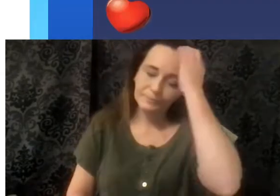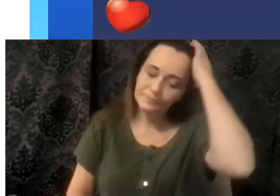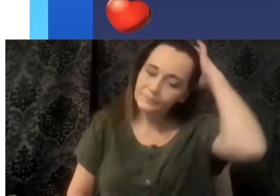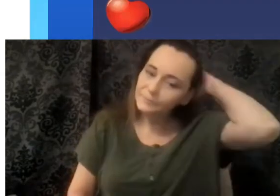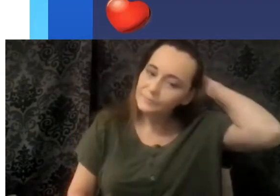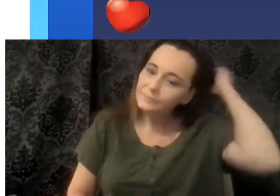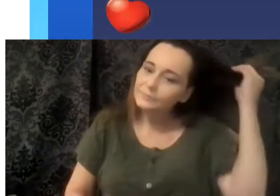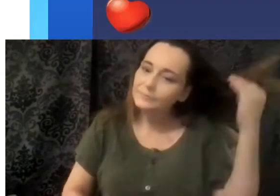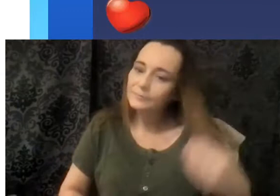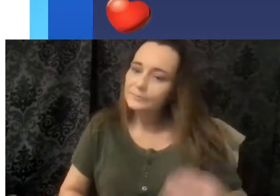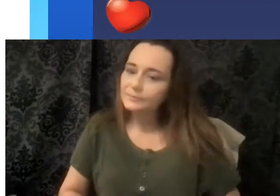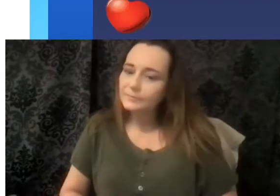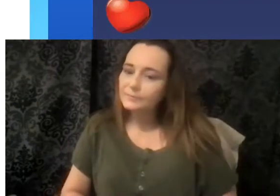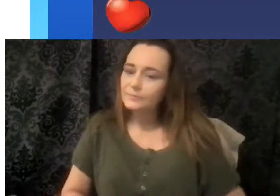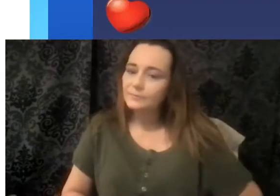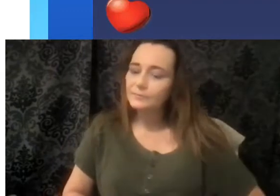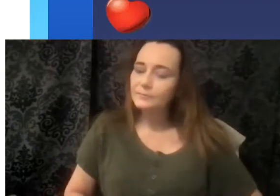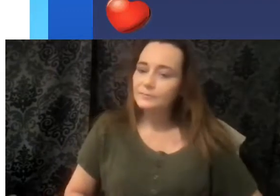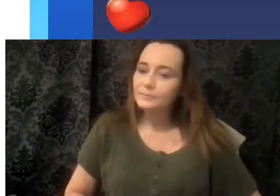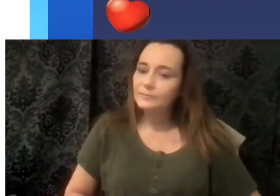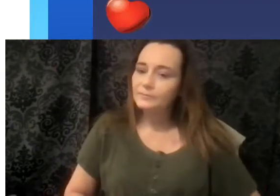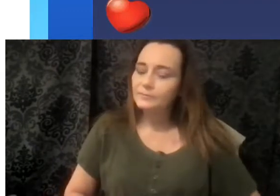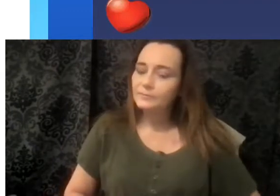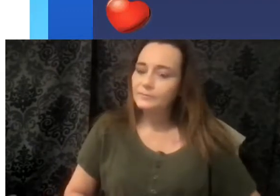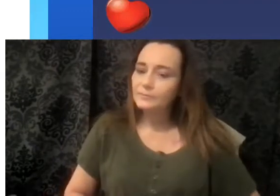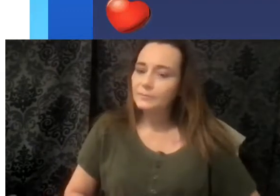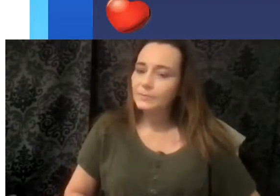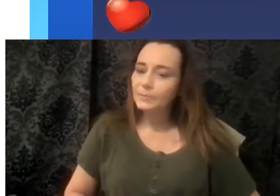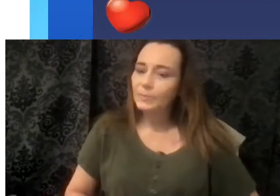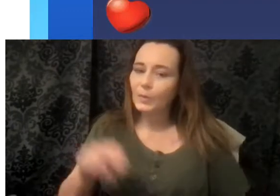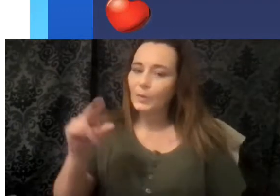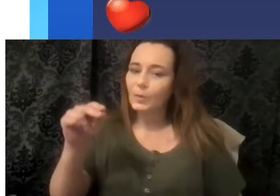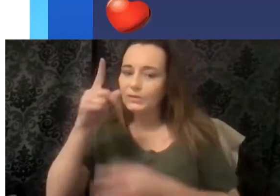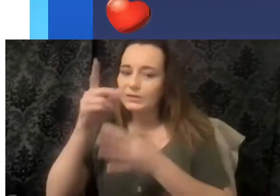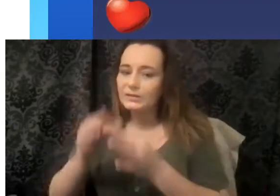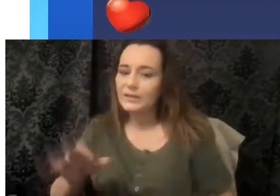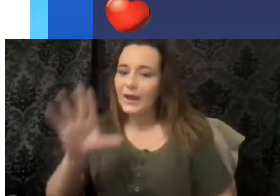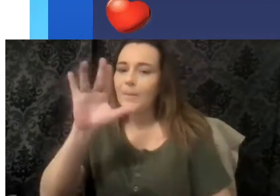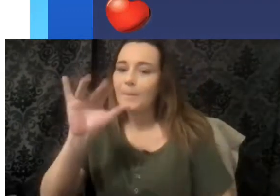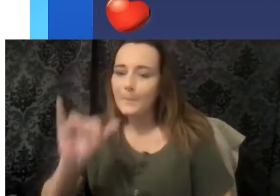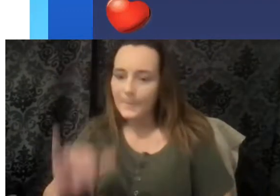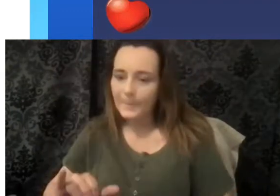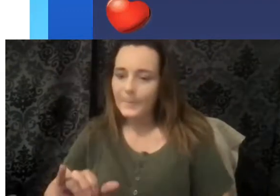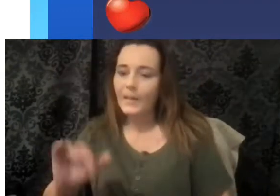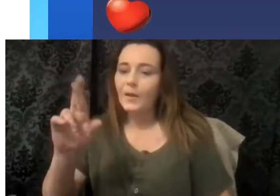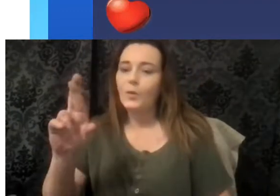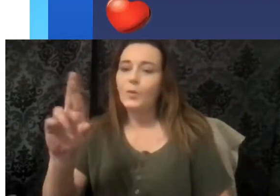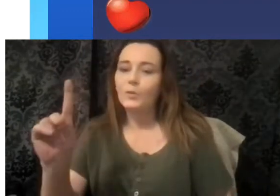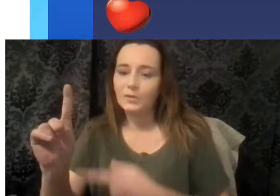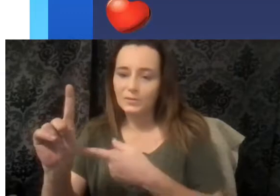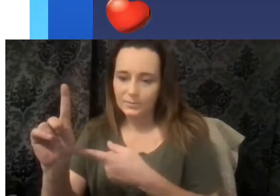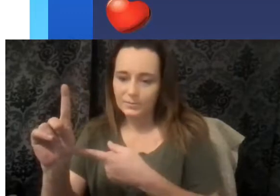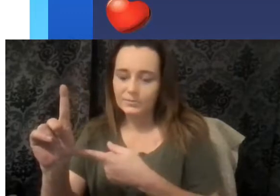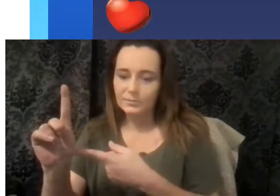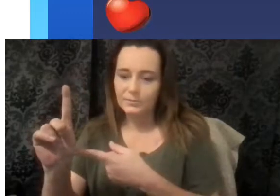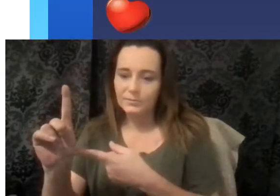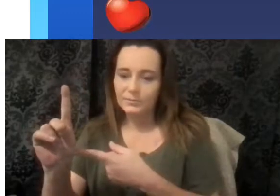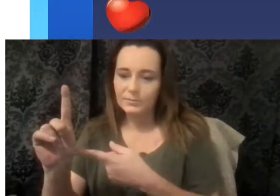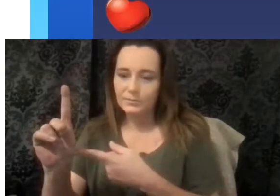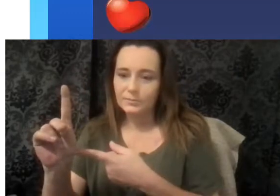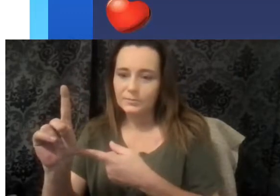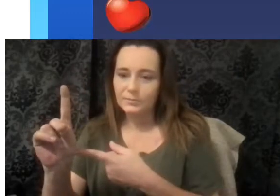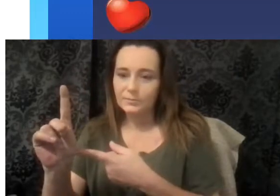No, I believe, no, this was decided by the delegates, yes. Okay. Sorry, did you say something, Jeff,